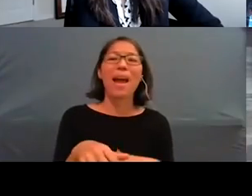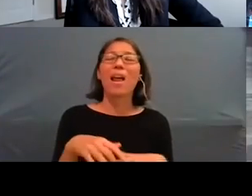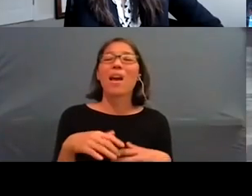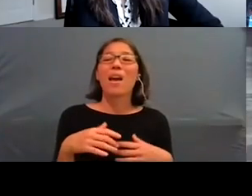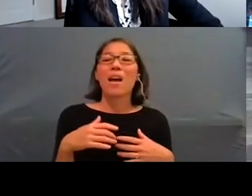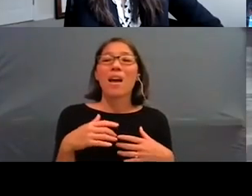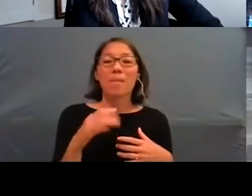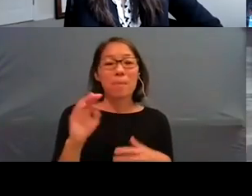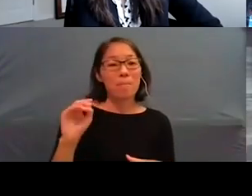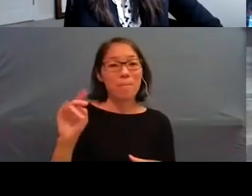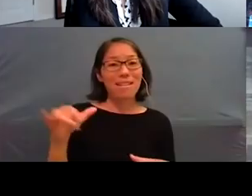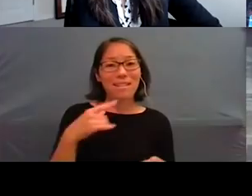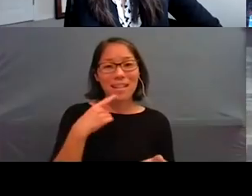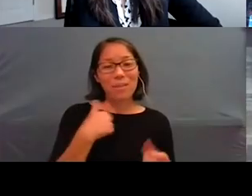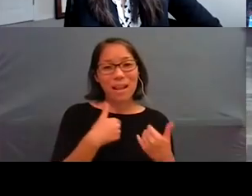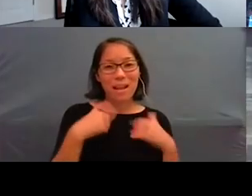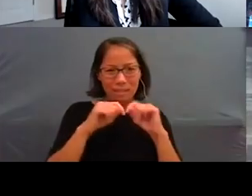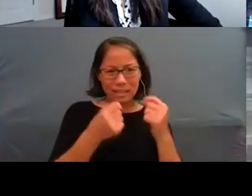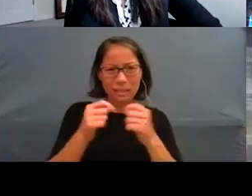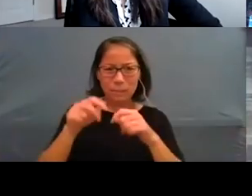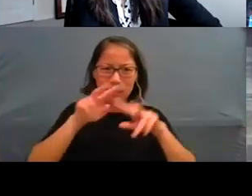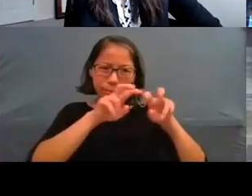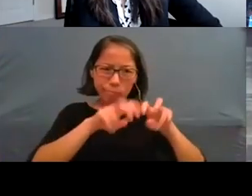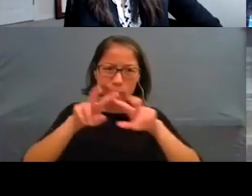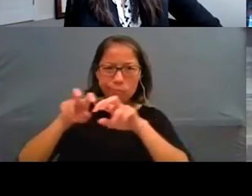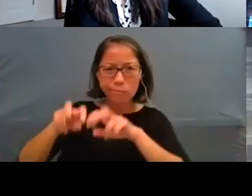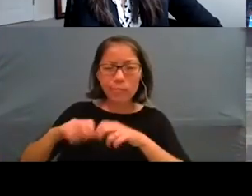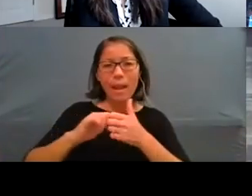But as Mandy said, you know, we definitely have teams looking at that and how we can best do it.